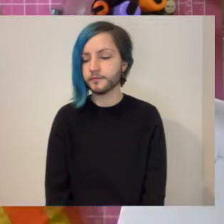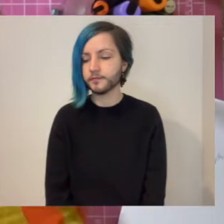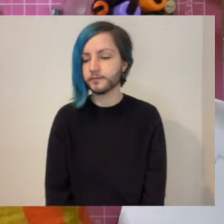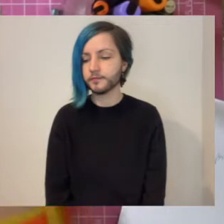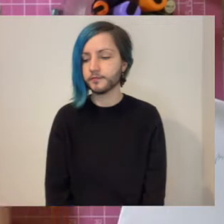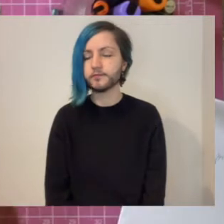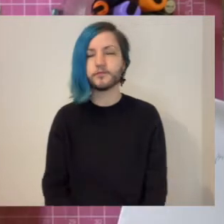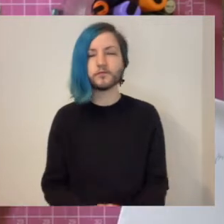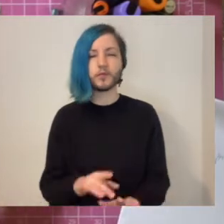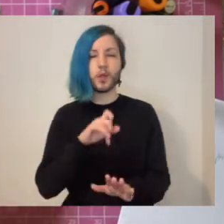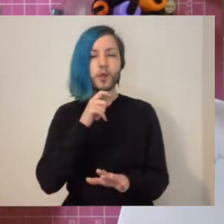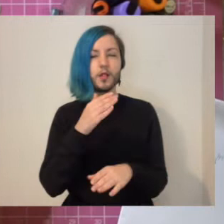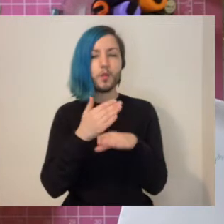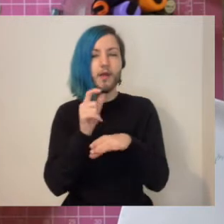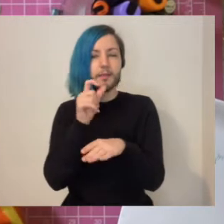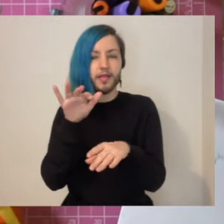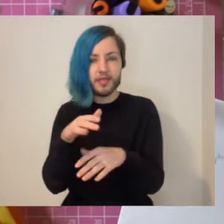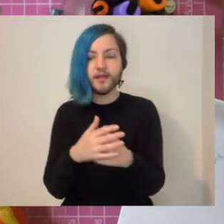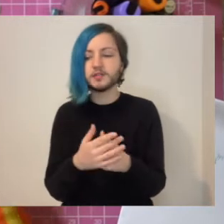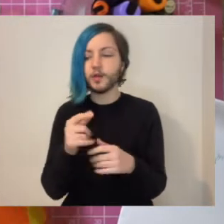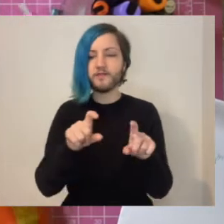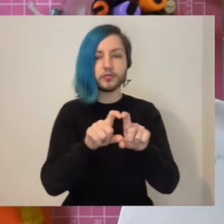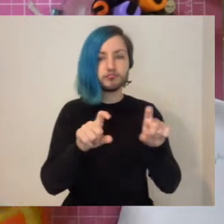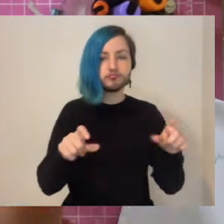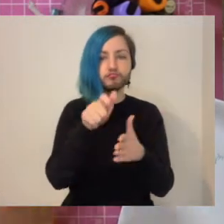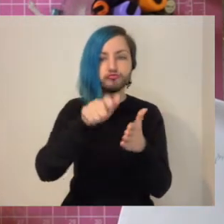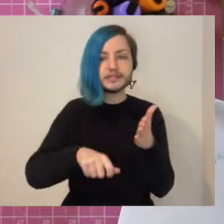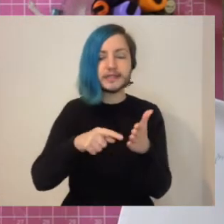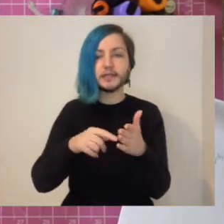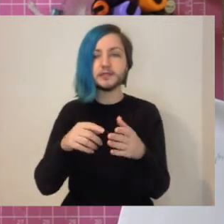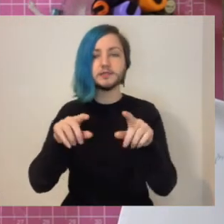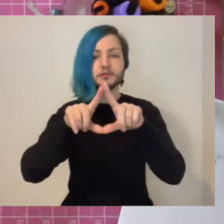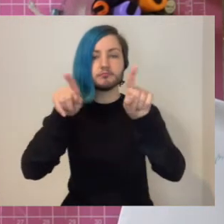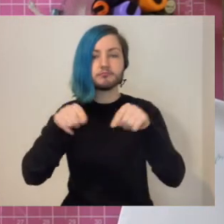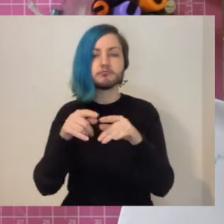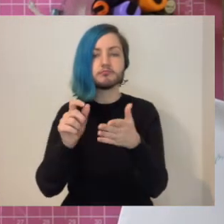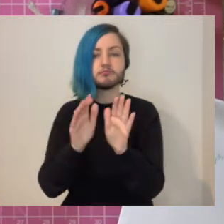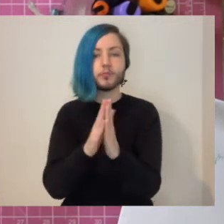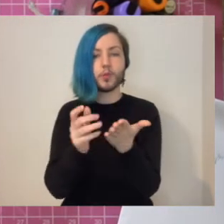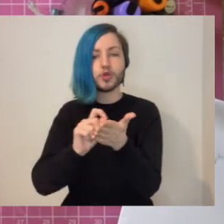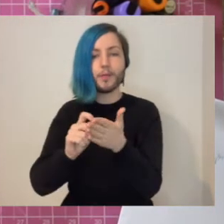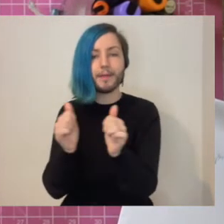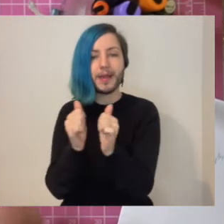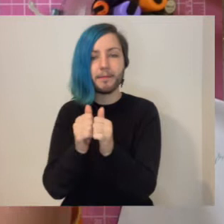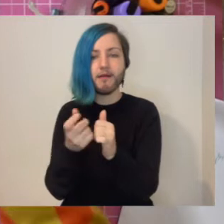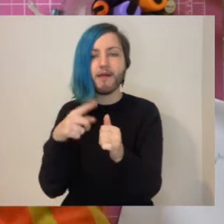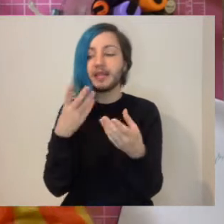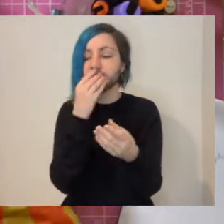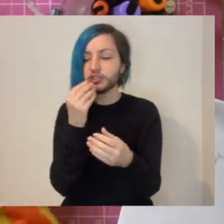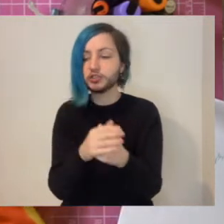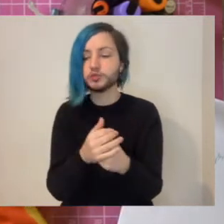I'm just going to work on these bits. So I've got receipt, notepad and some tissue. I'm going to use some masking tape. So I